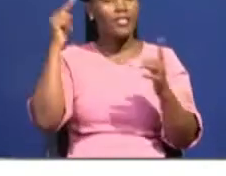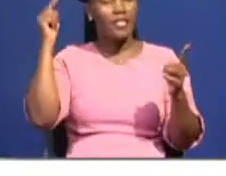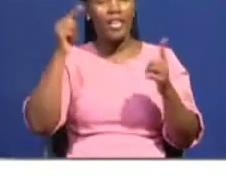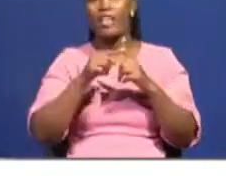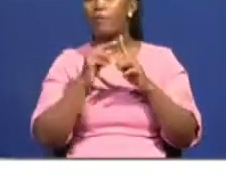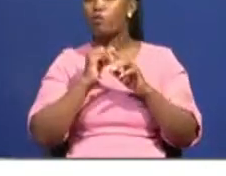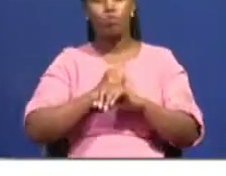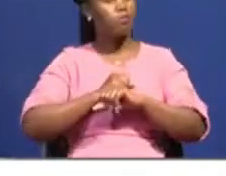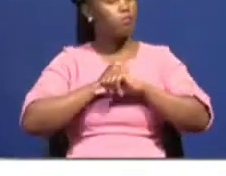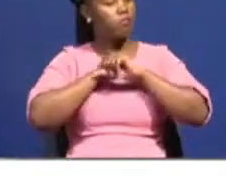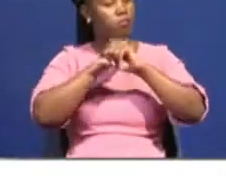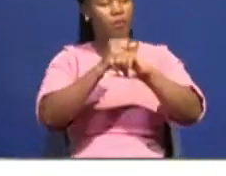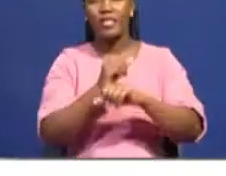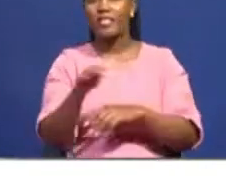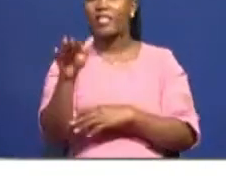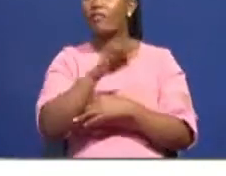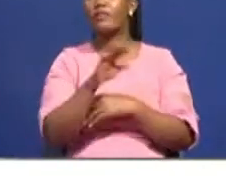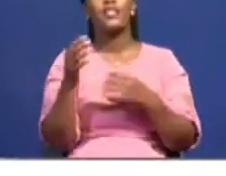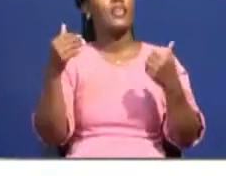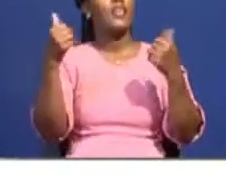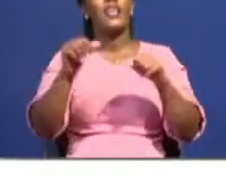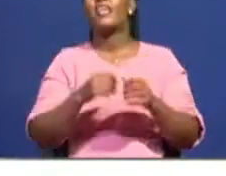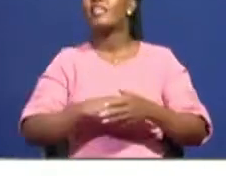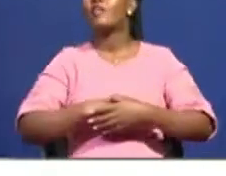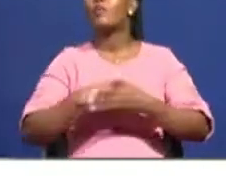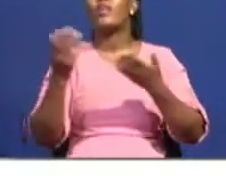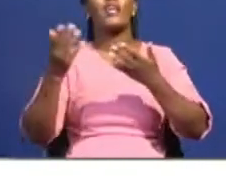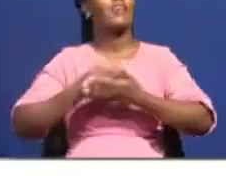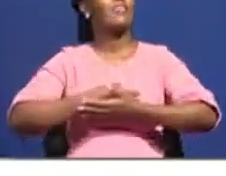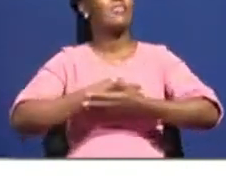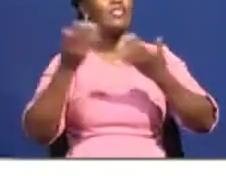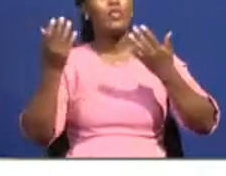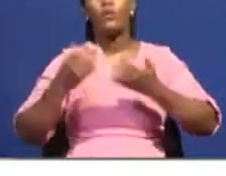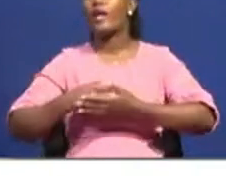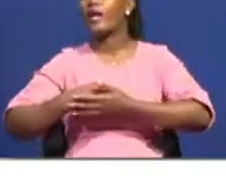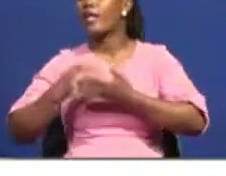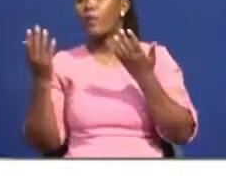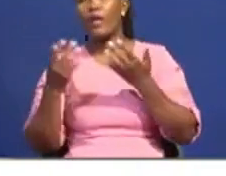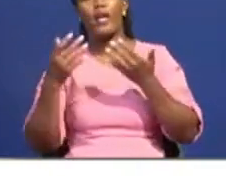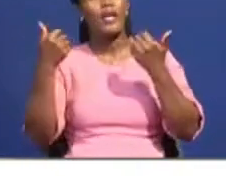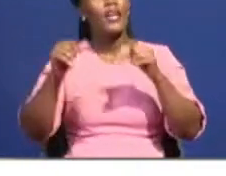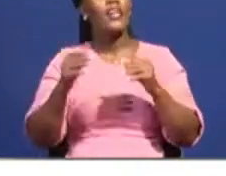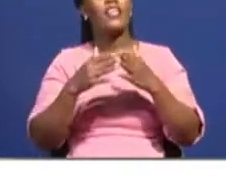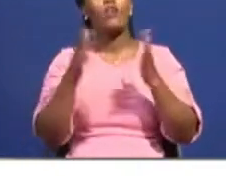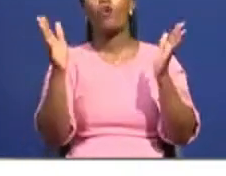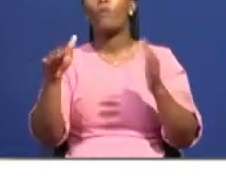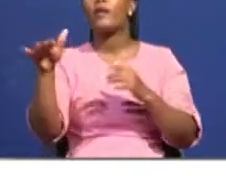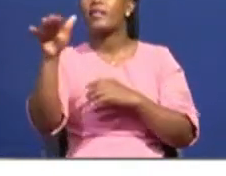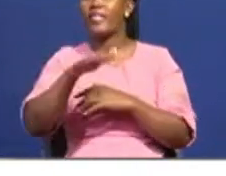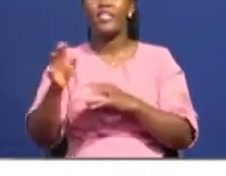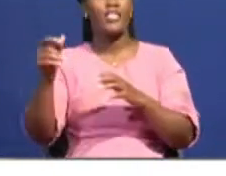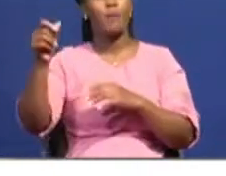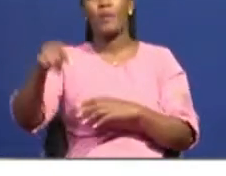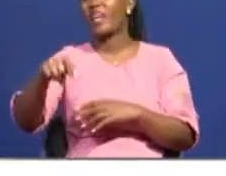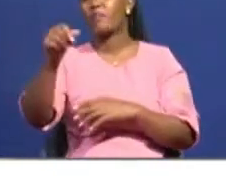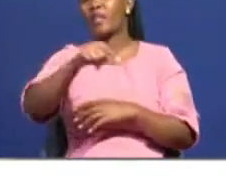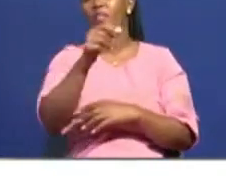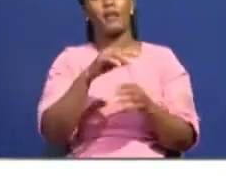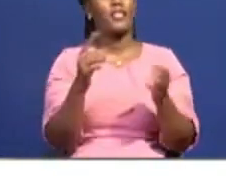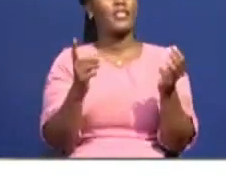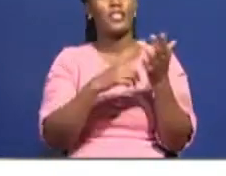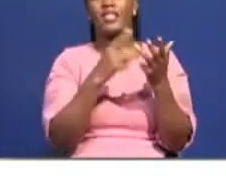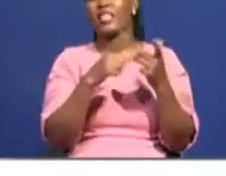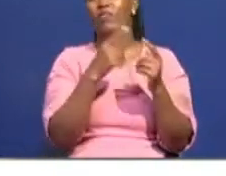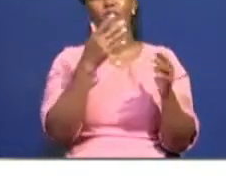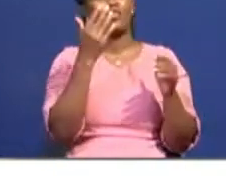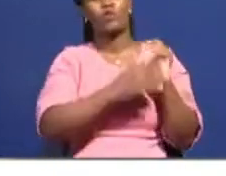We should plant trees anywhere along the highways, anywhere, any open space. That is the only way where we